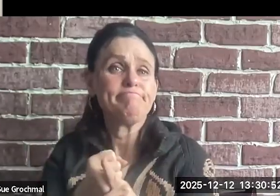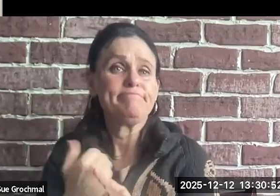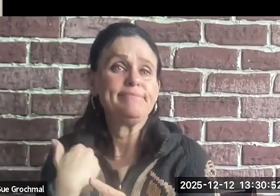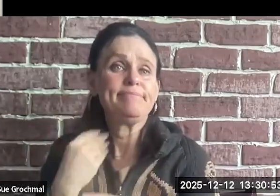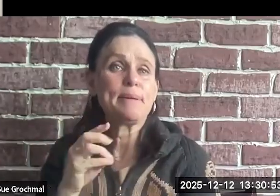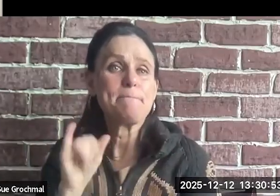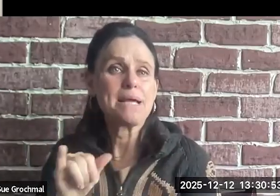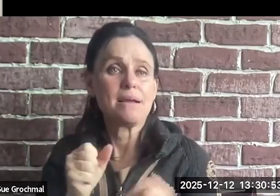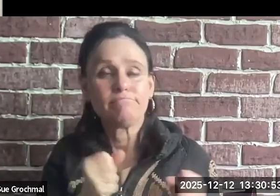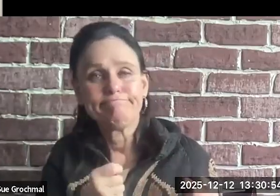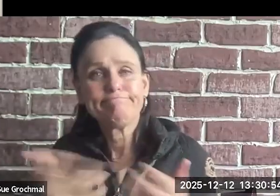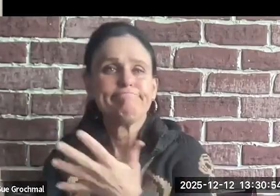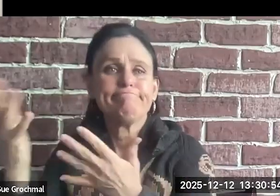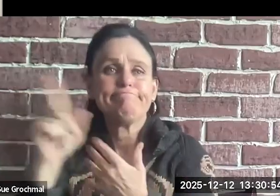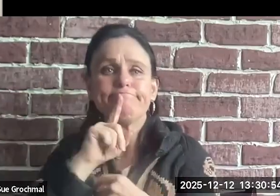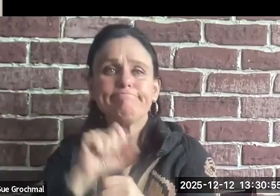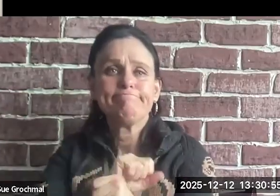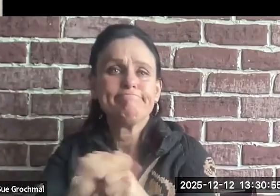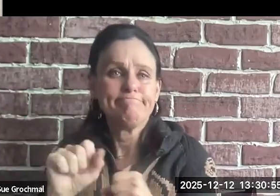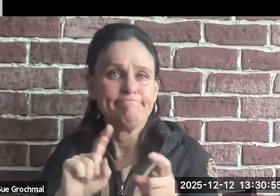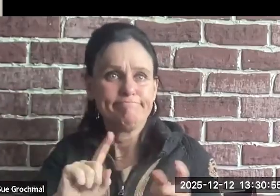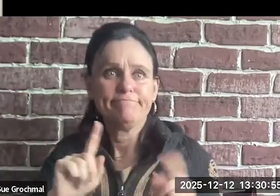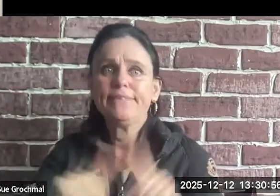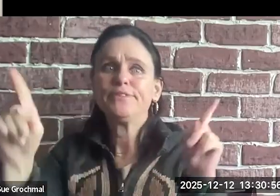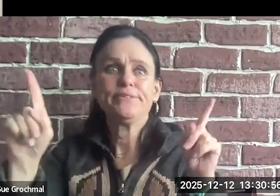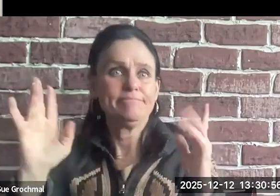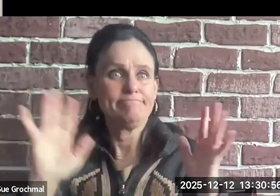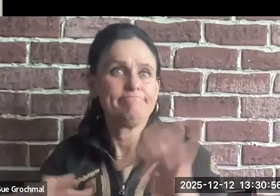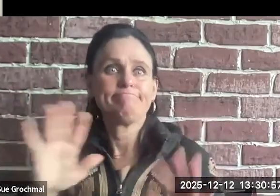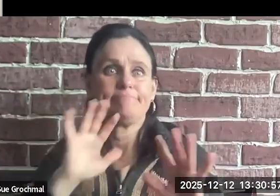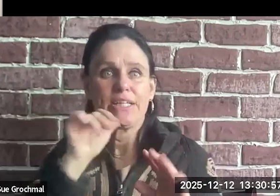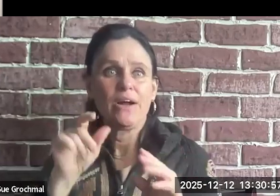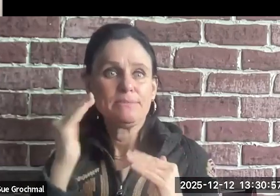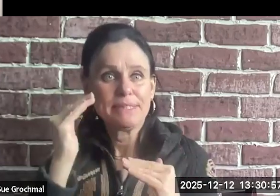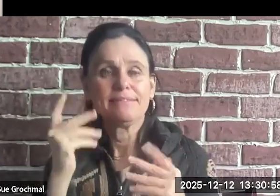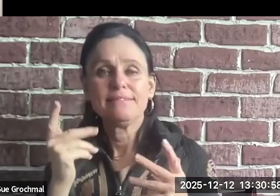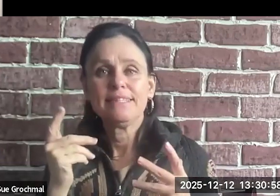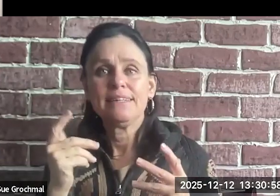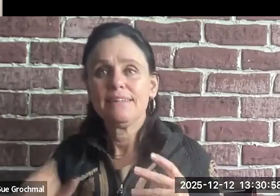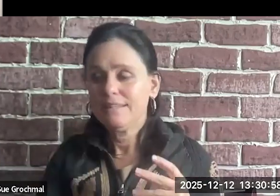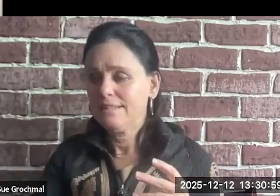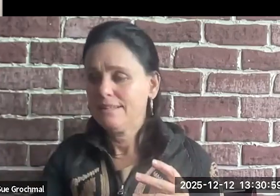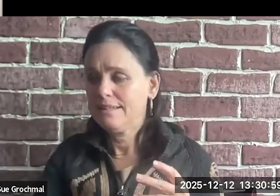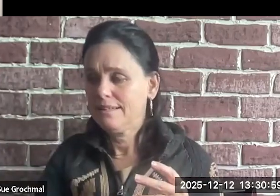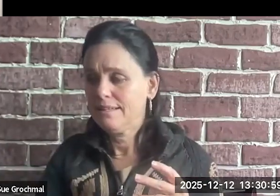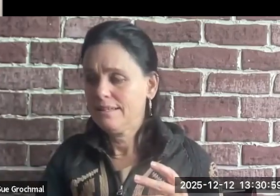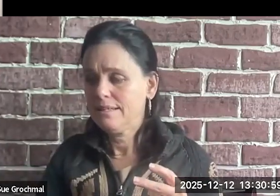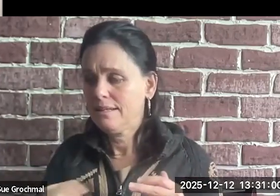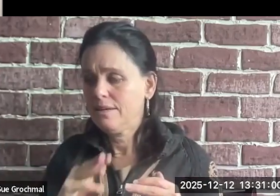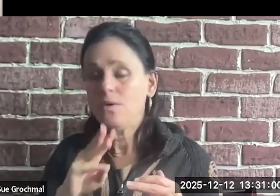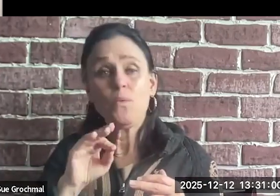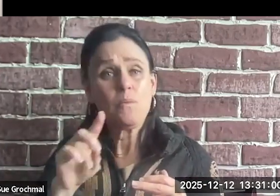like I said, this past summer was a little bit different for us. So the wildfire supports that we